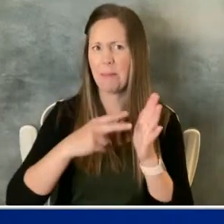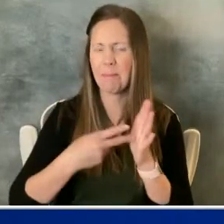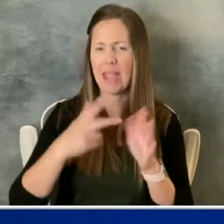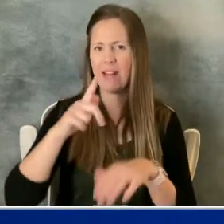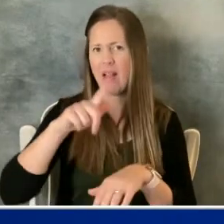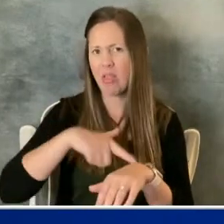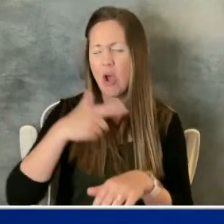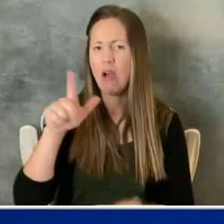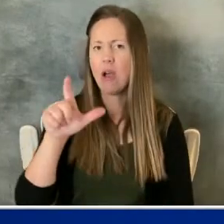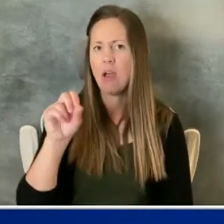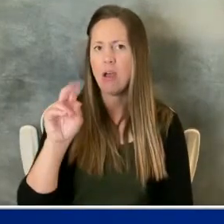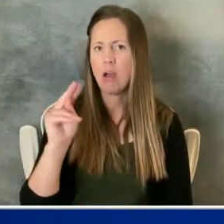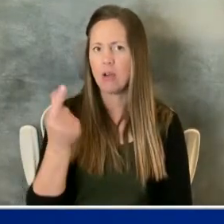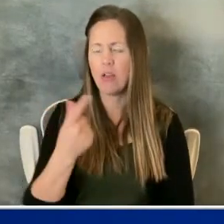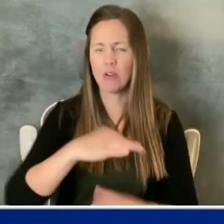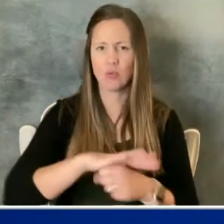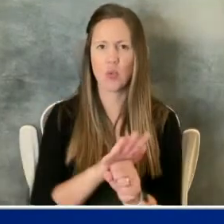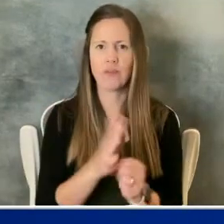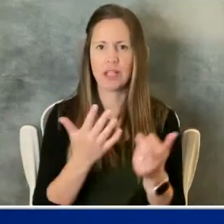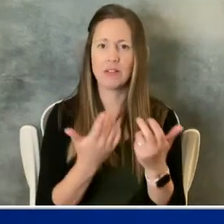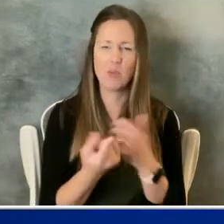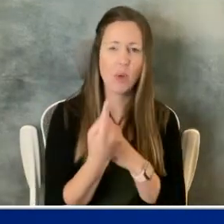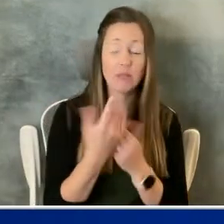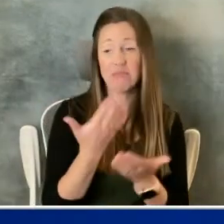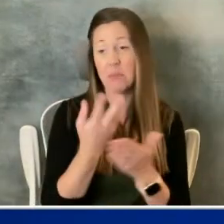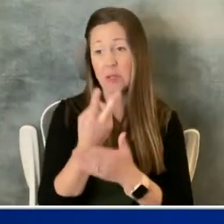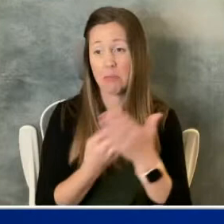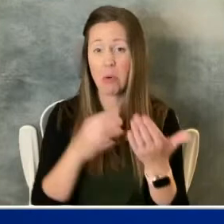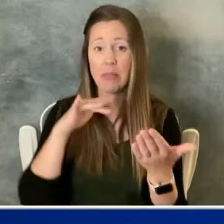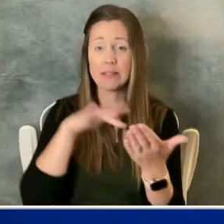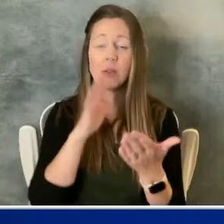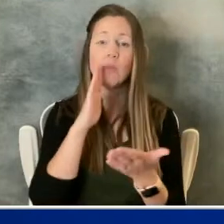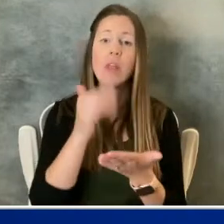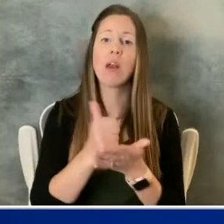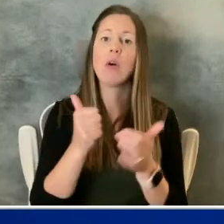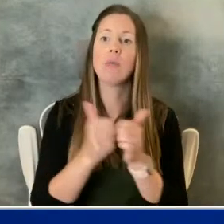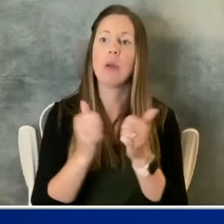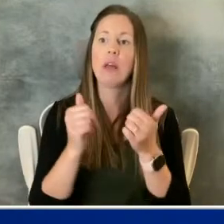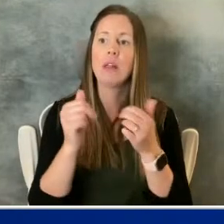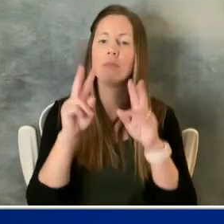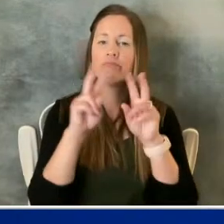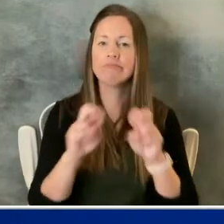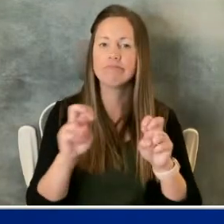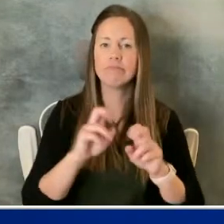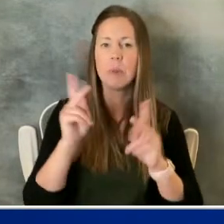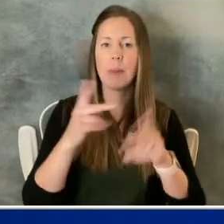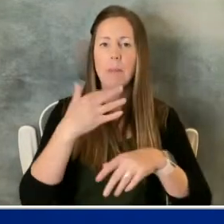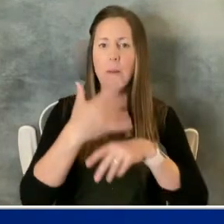of these studies may help in terms of looking at people's blood or changes